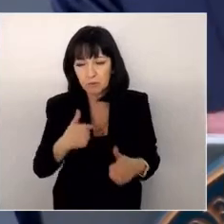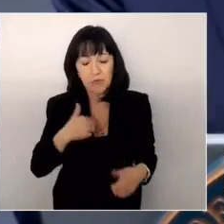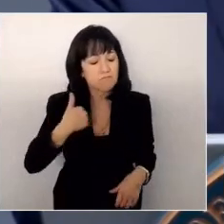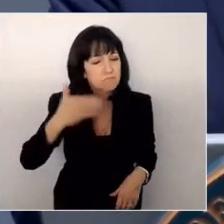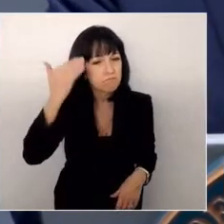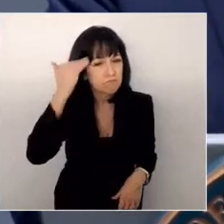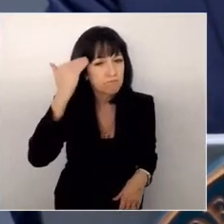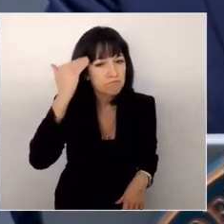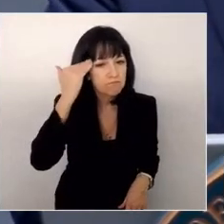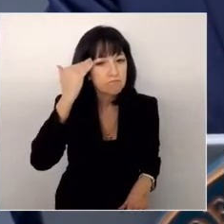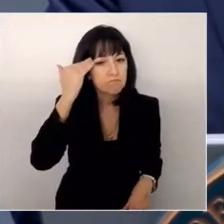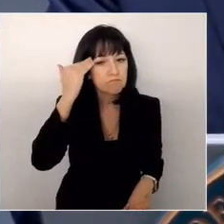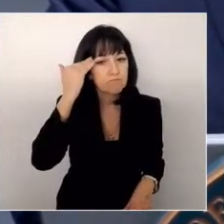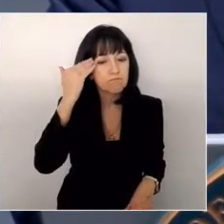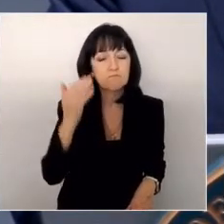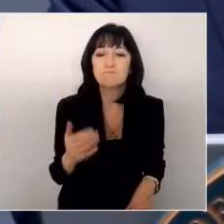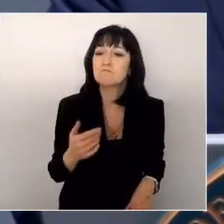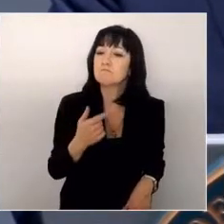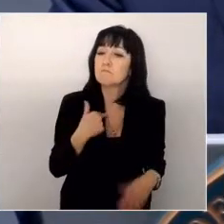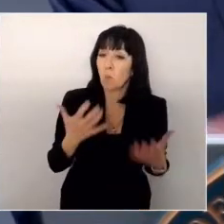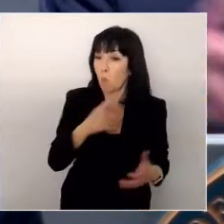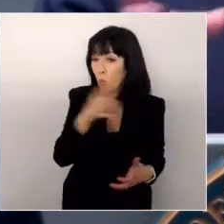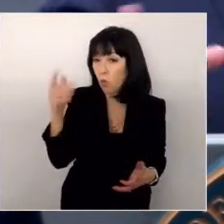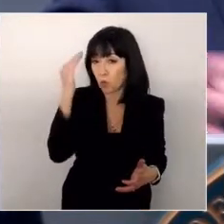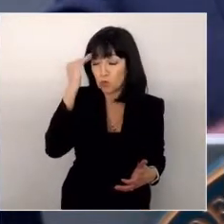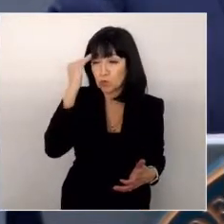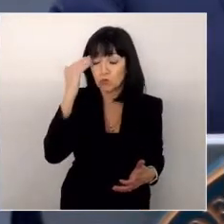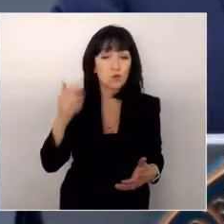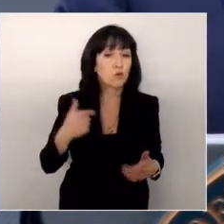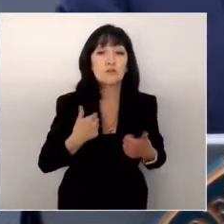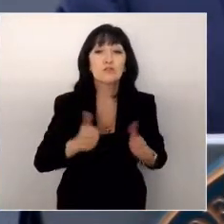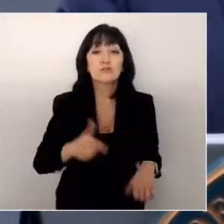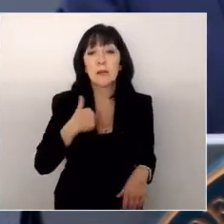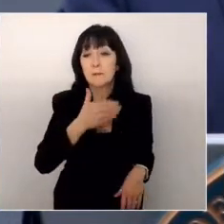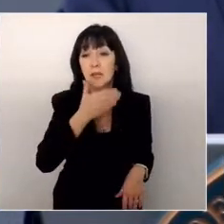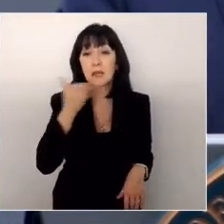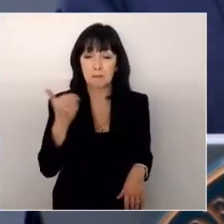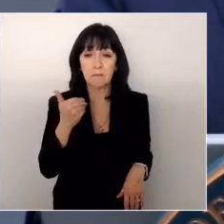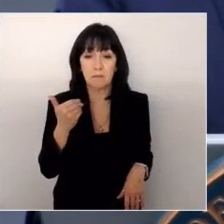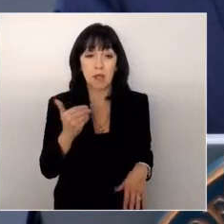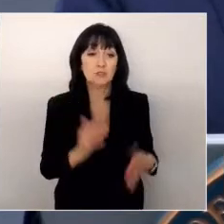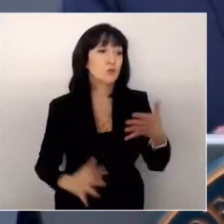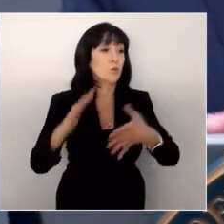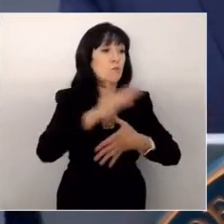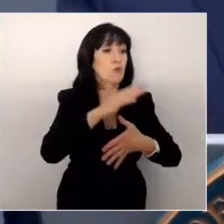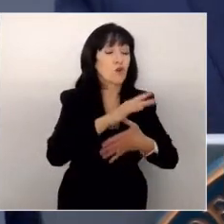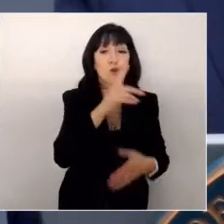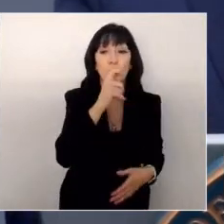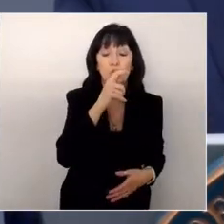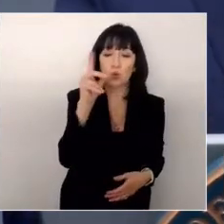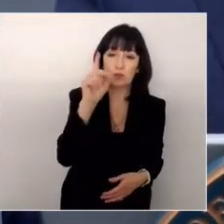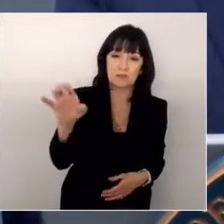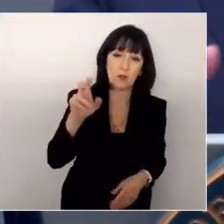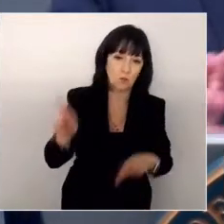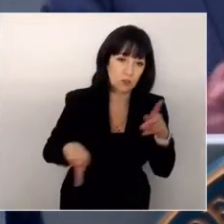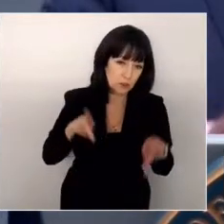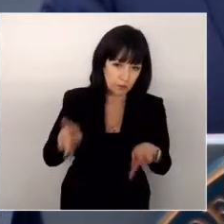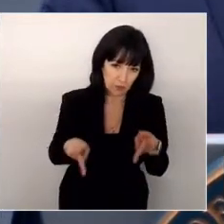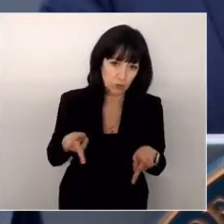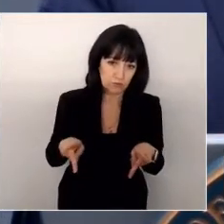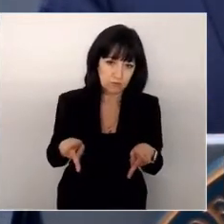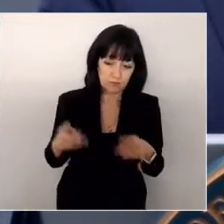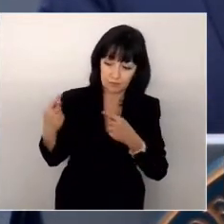always put Delawareans first. Since the early days of March 2020, when I wake up each morning and when I